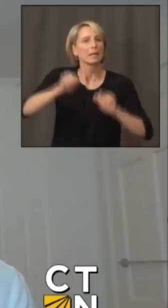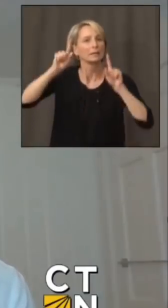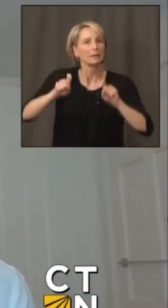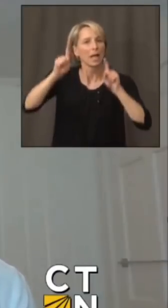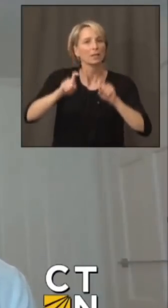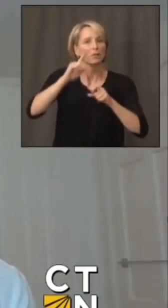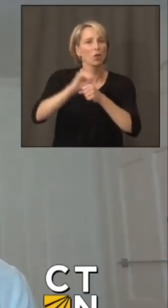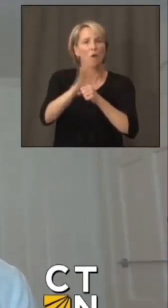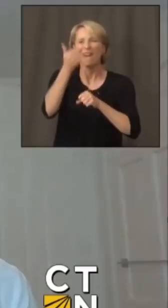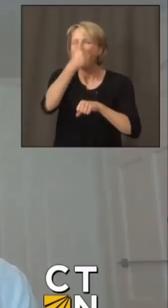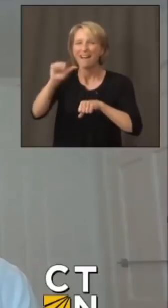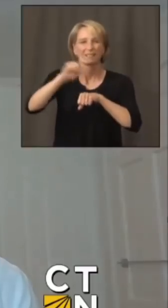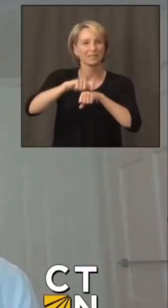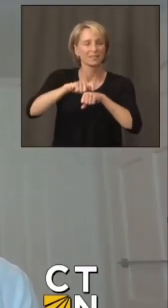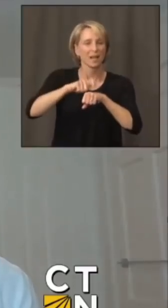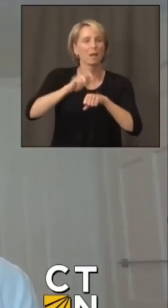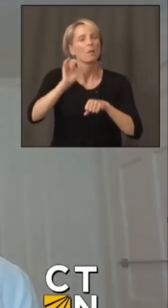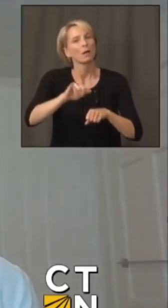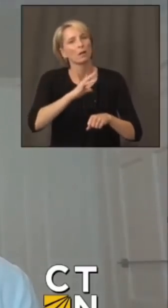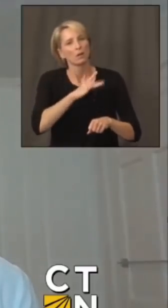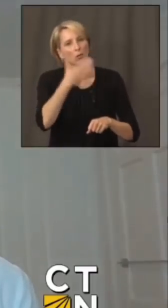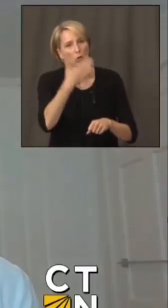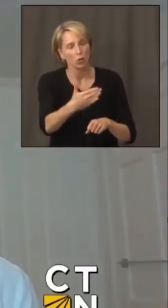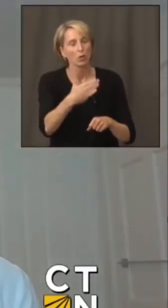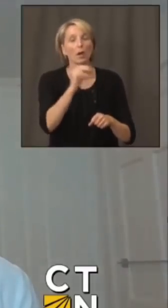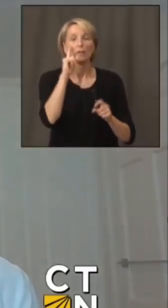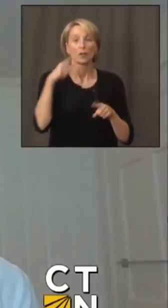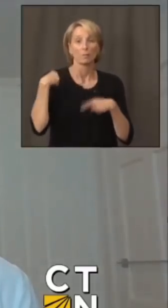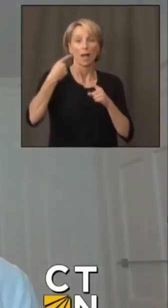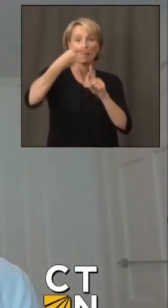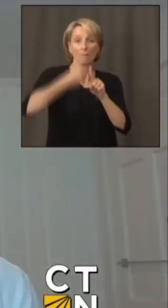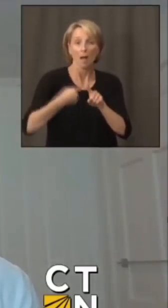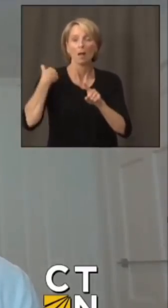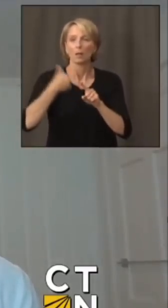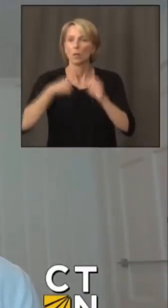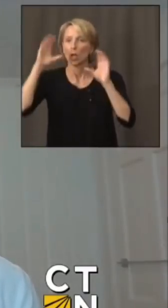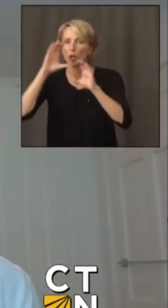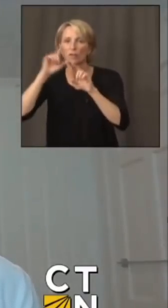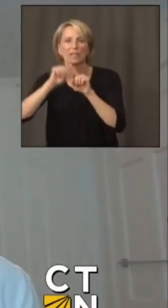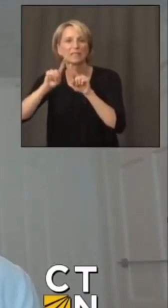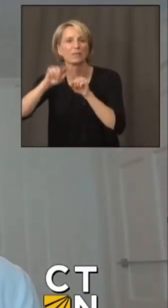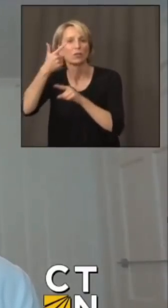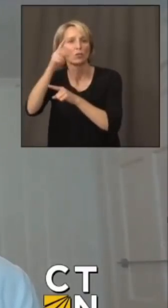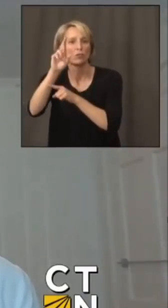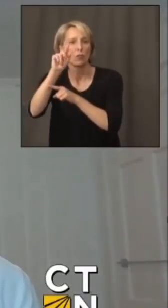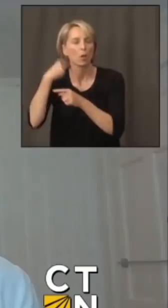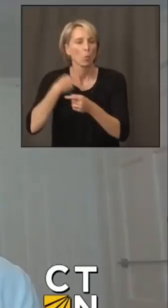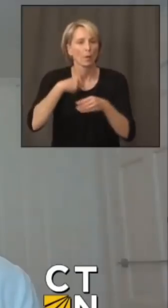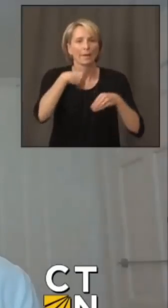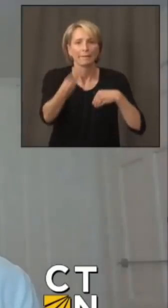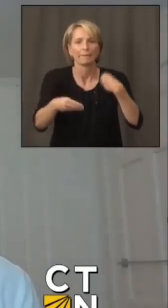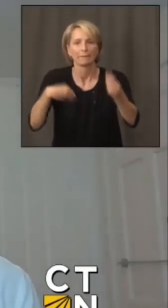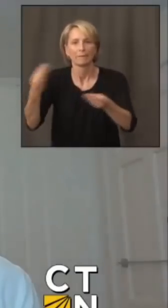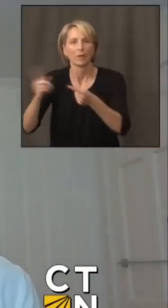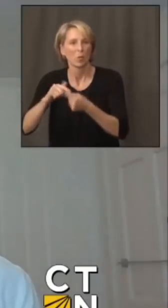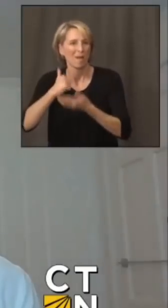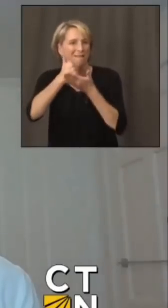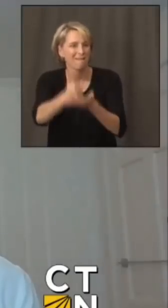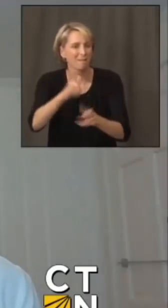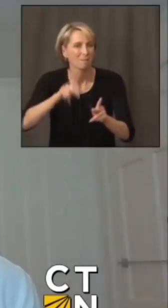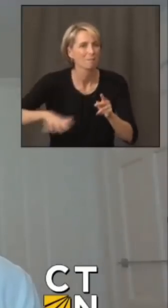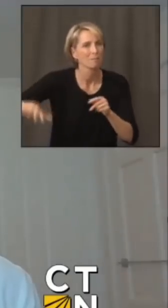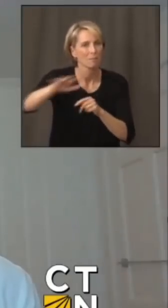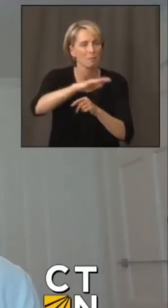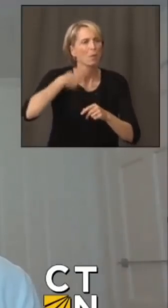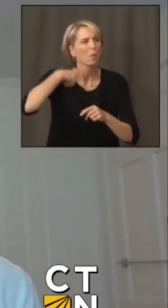month, we've been rolling out business grants and supply grants to try to help. And we know these